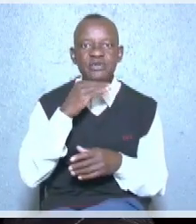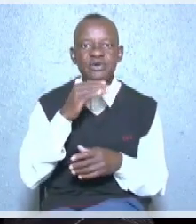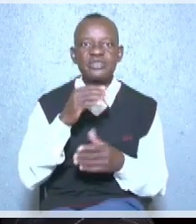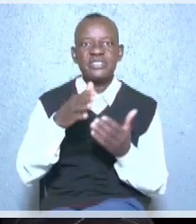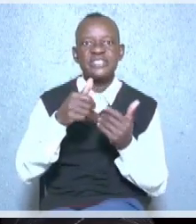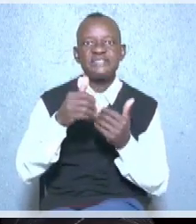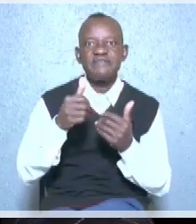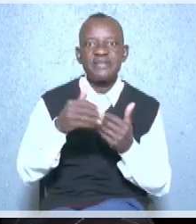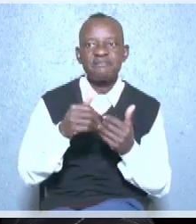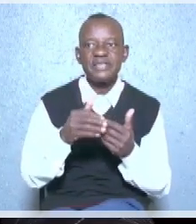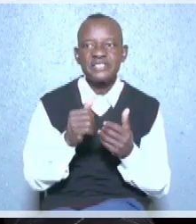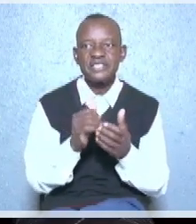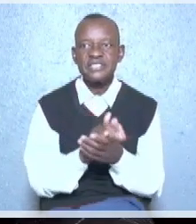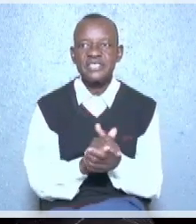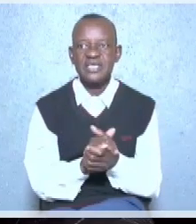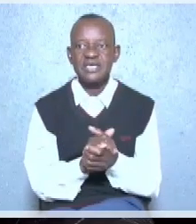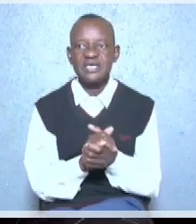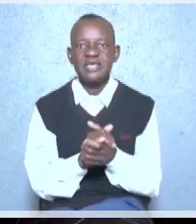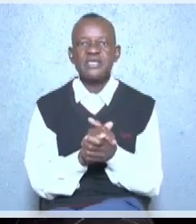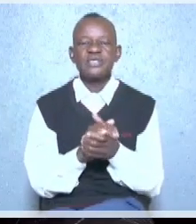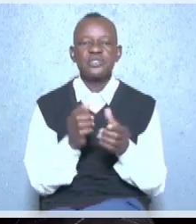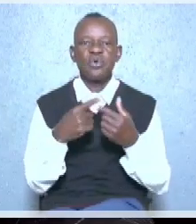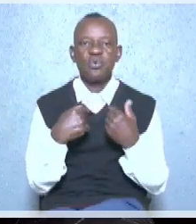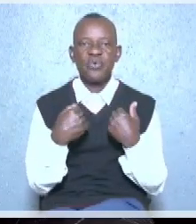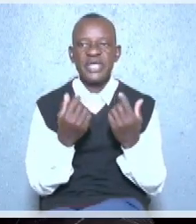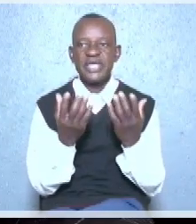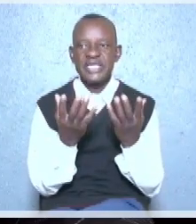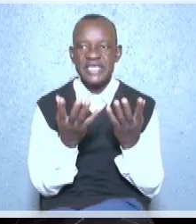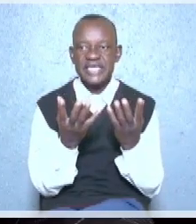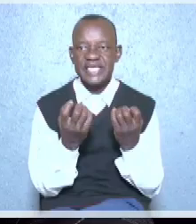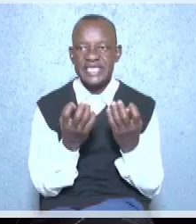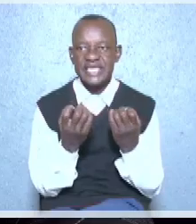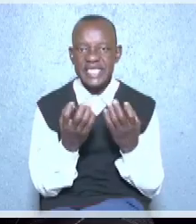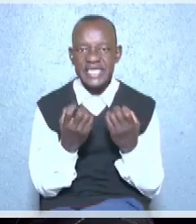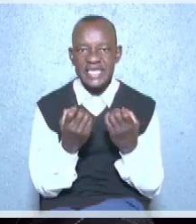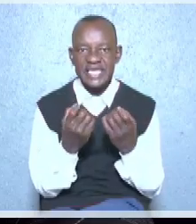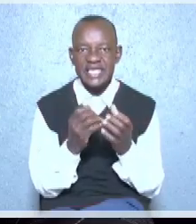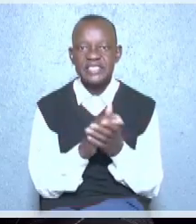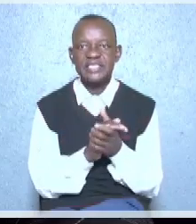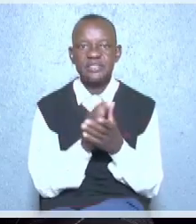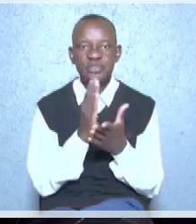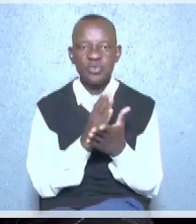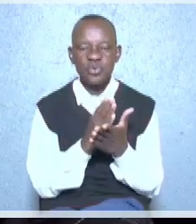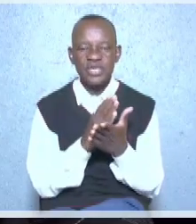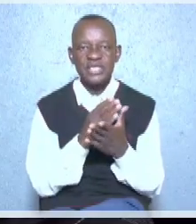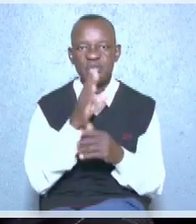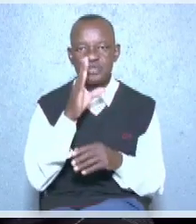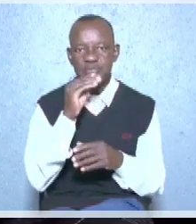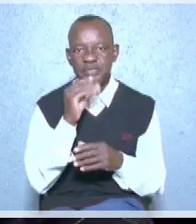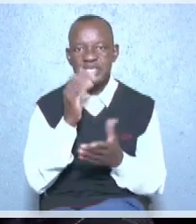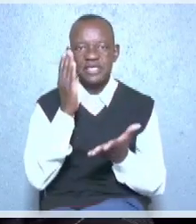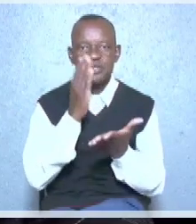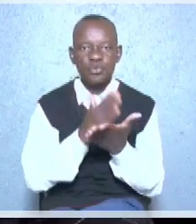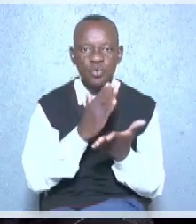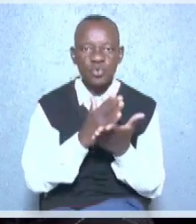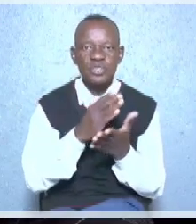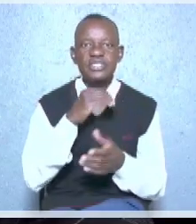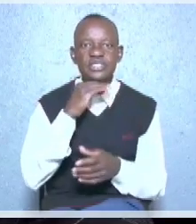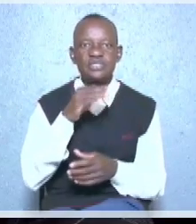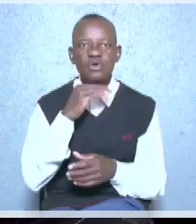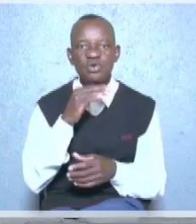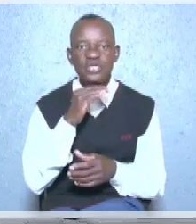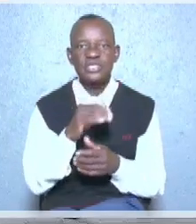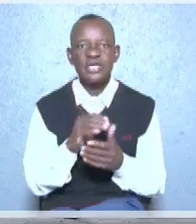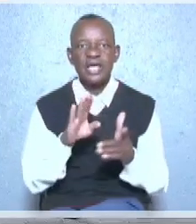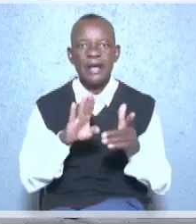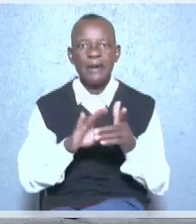we need to stick truthful to who we are, and we need to